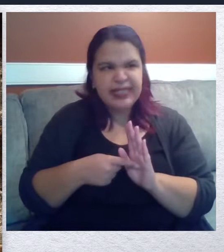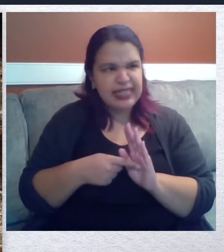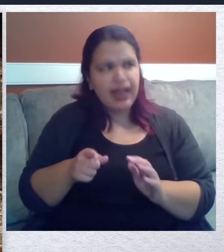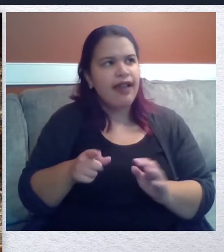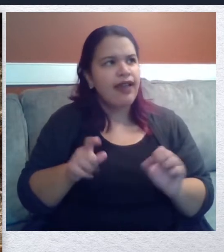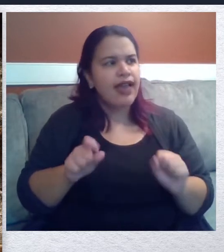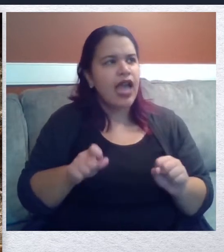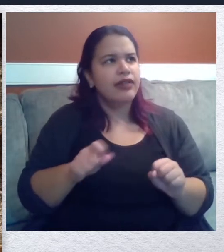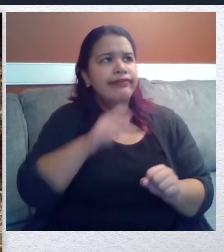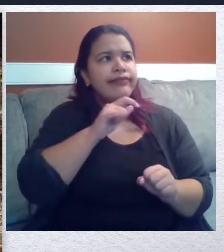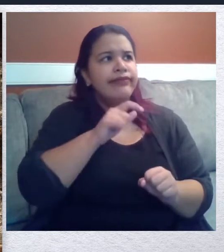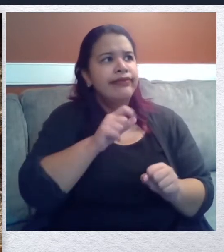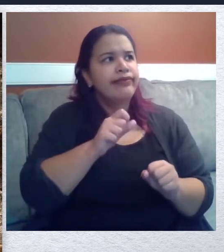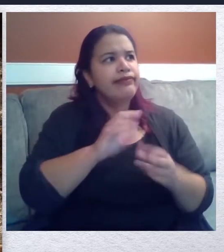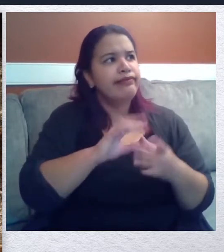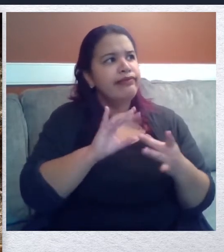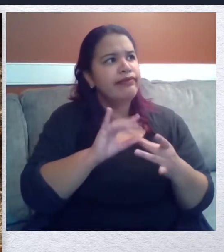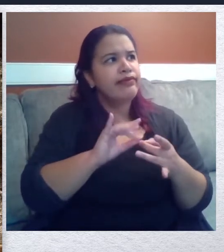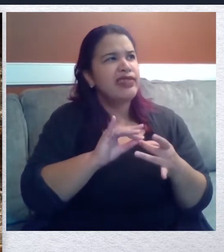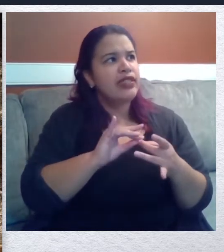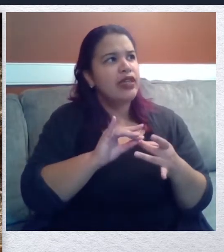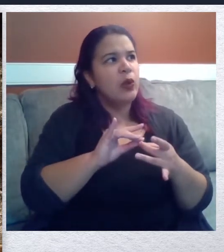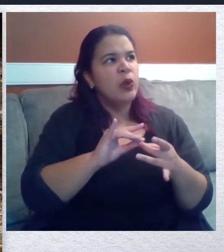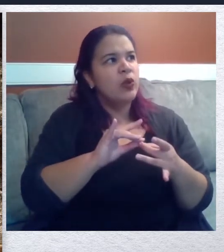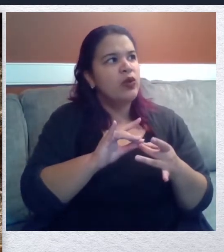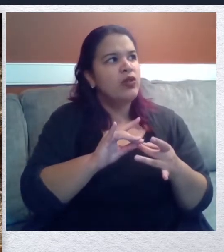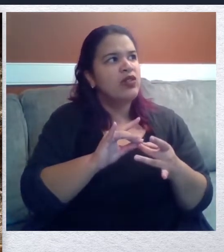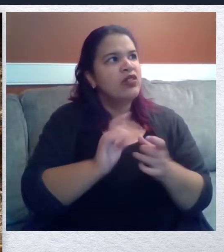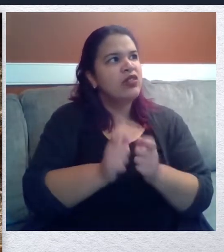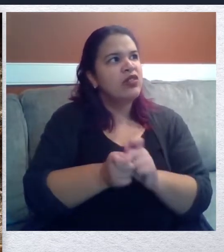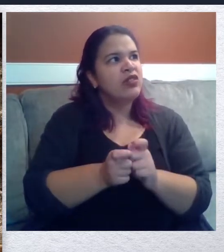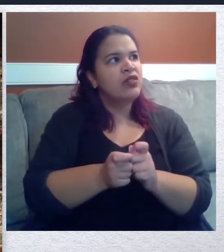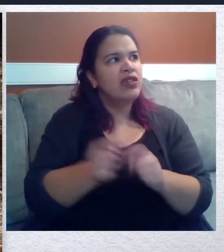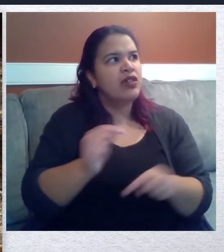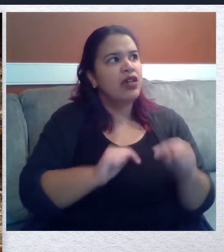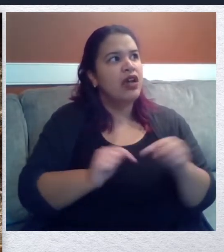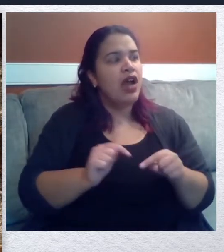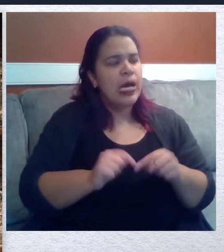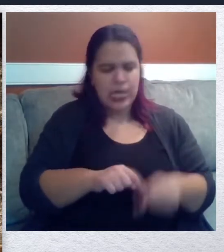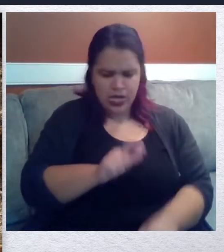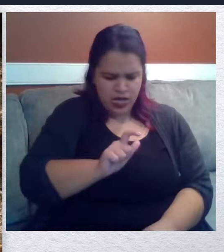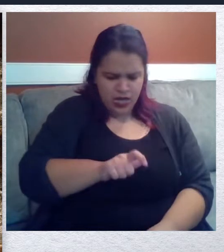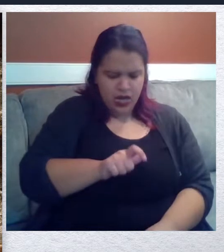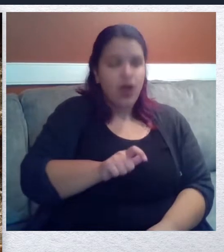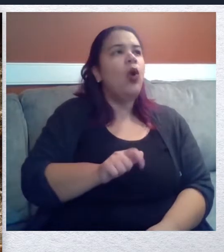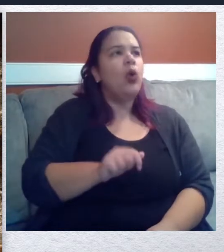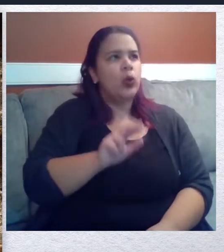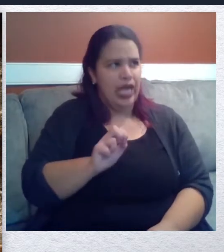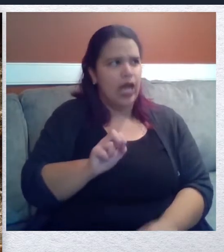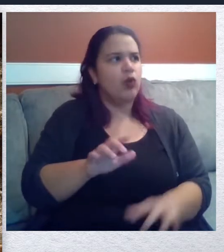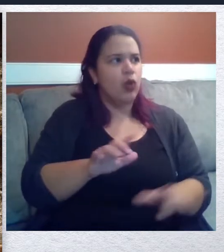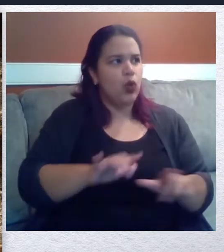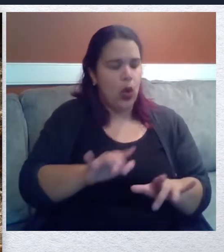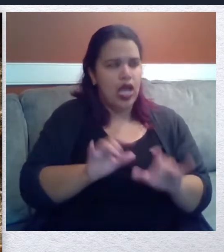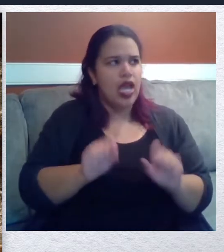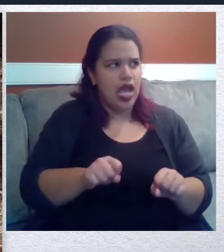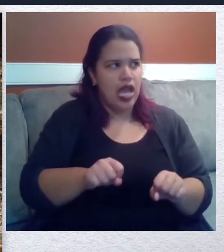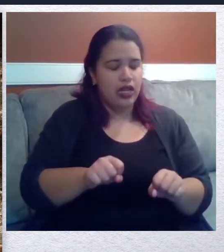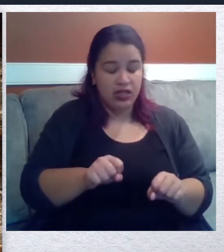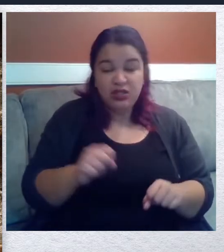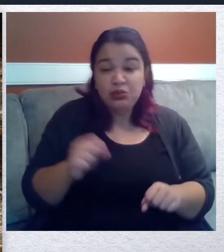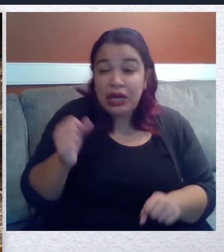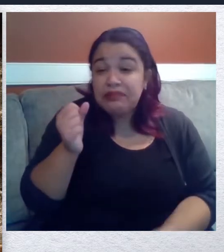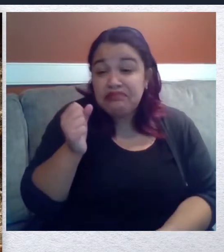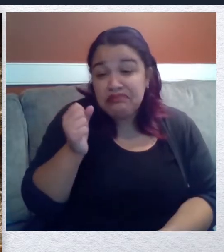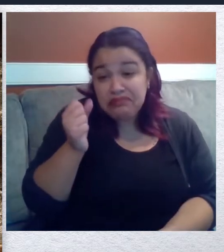candidate to re-record their answers. It is important to know the capabilities of the system prior to starting the